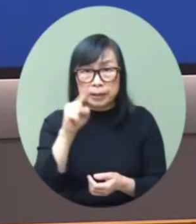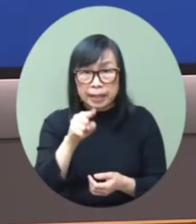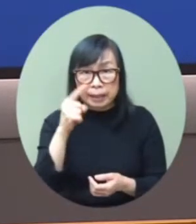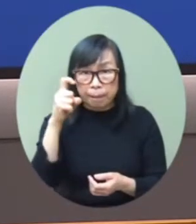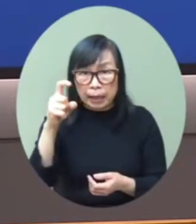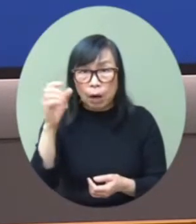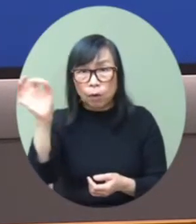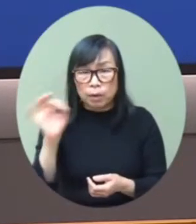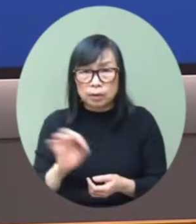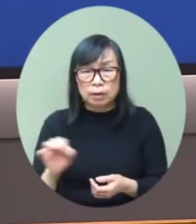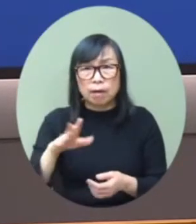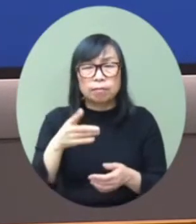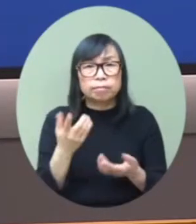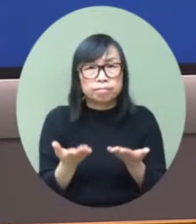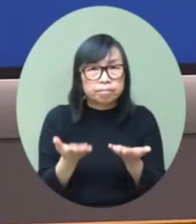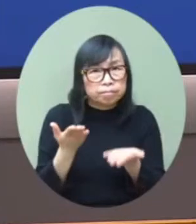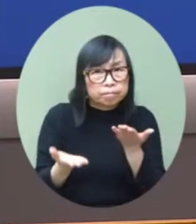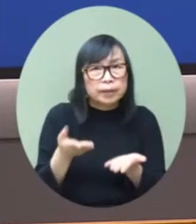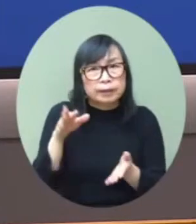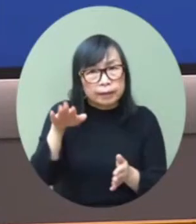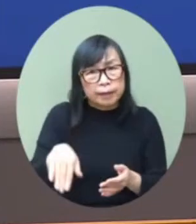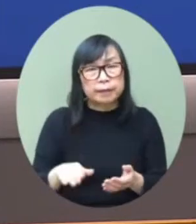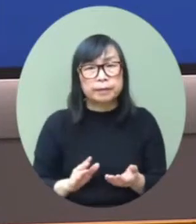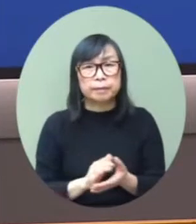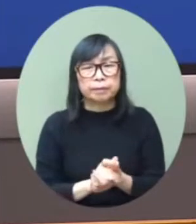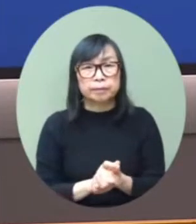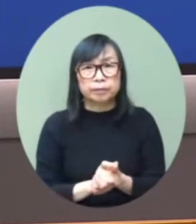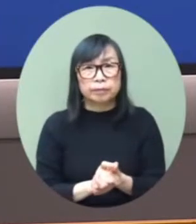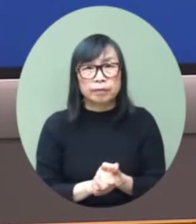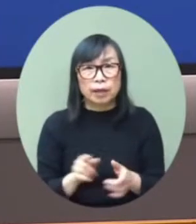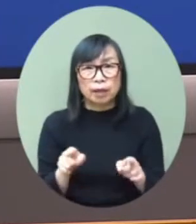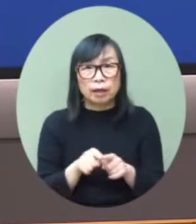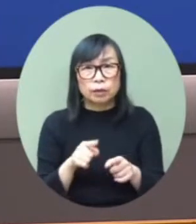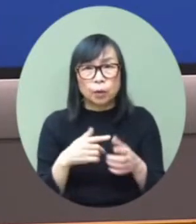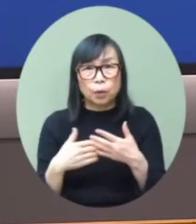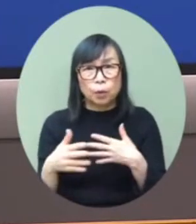about 4.9%, which is a relatively low figure.